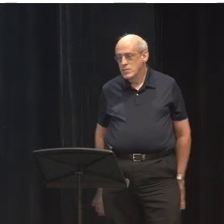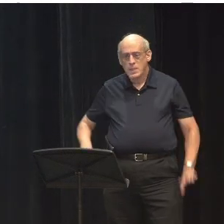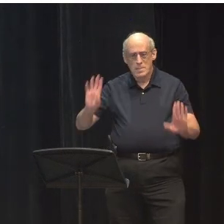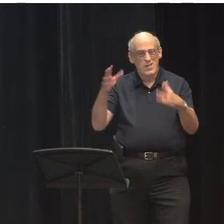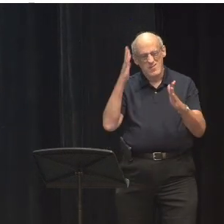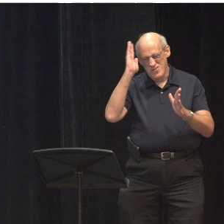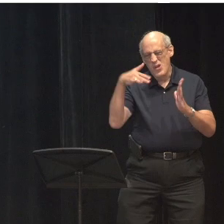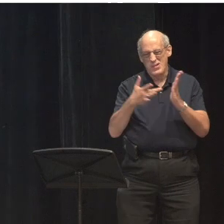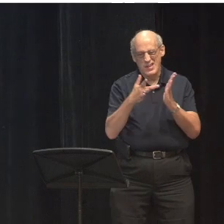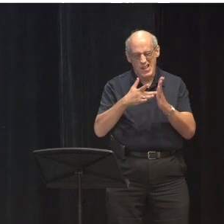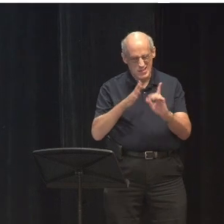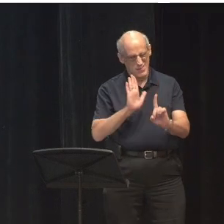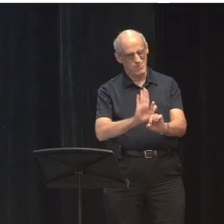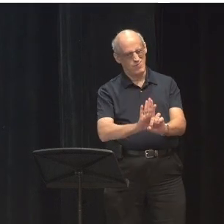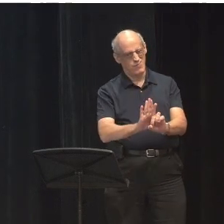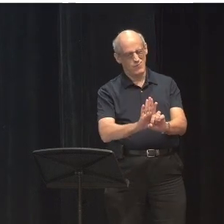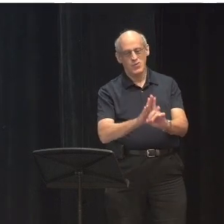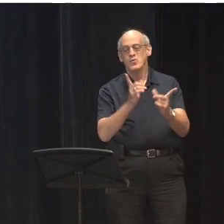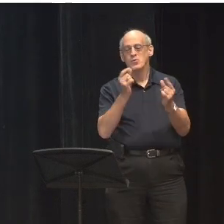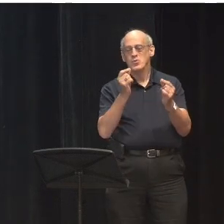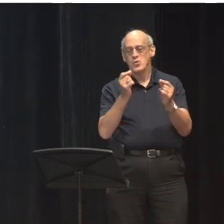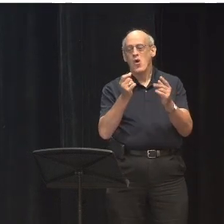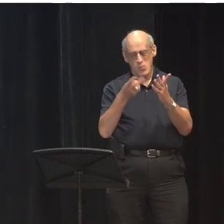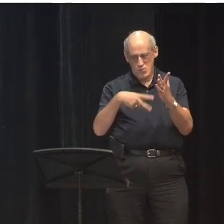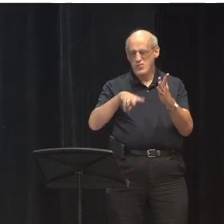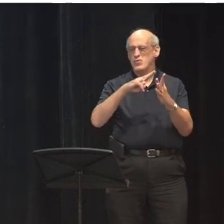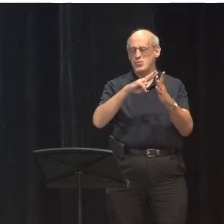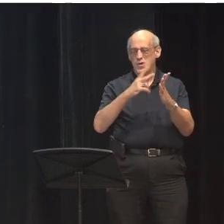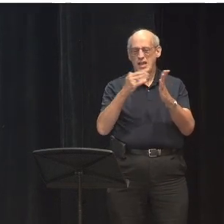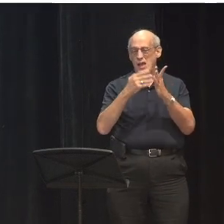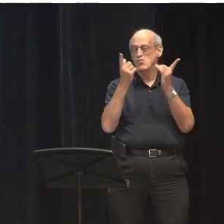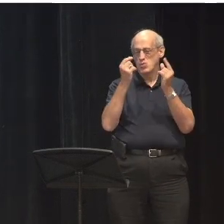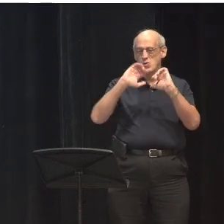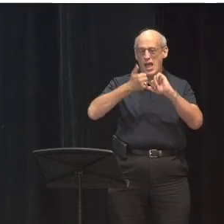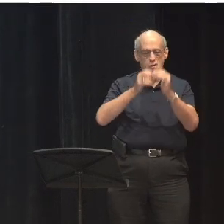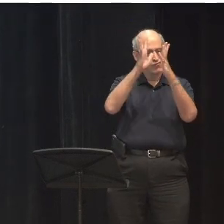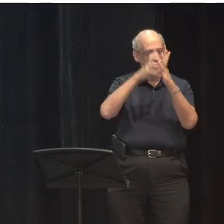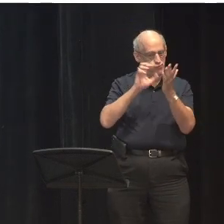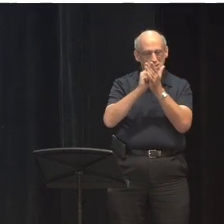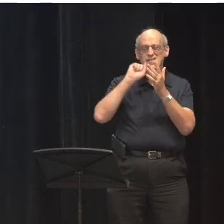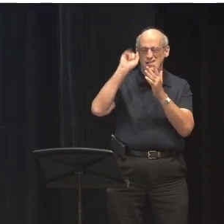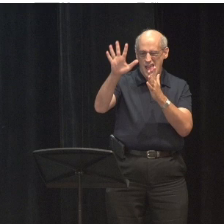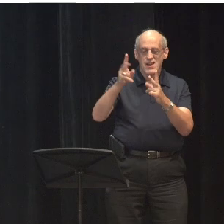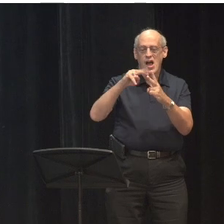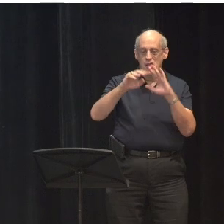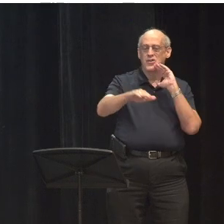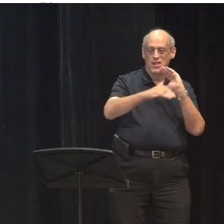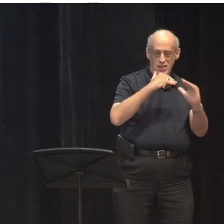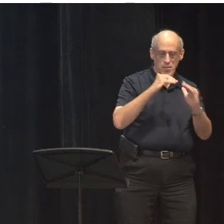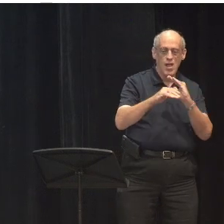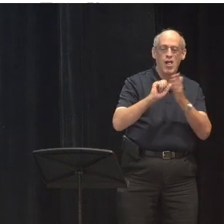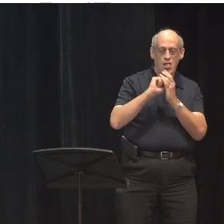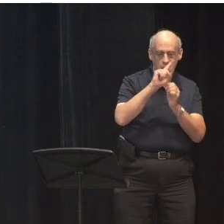Technology being what it is, I'm just going to go over how you can send things via mail and send them via email one more time,